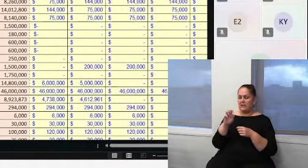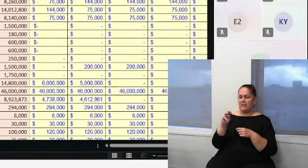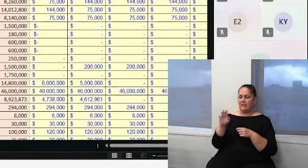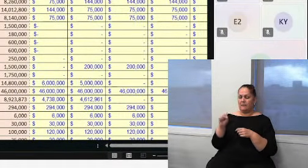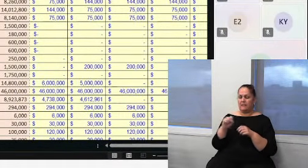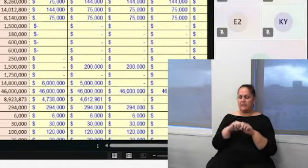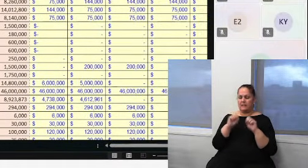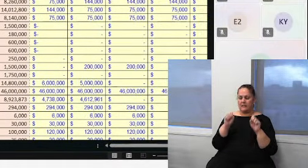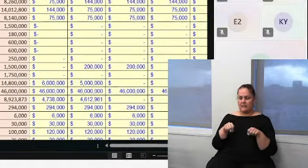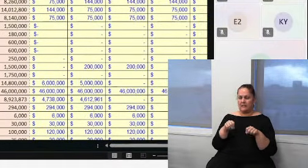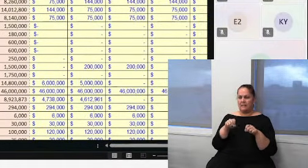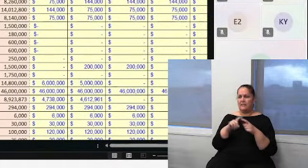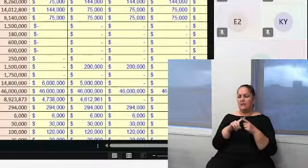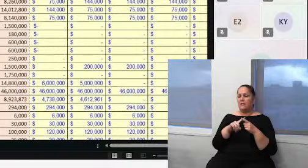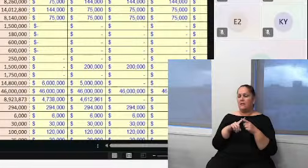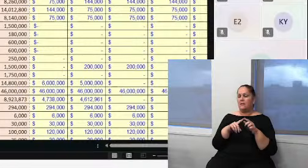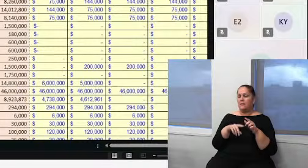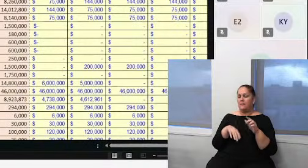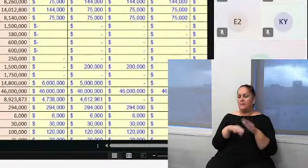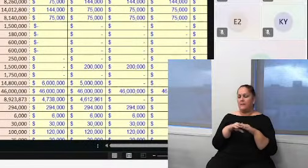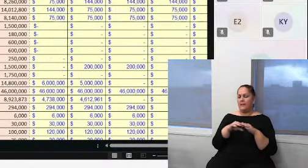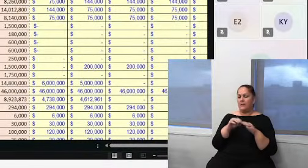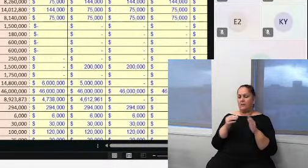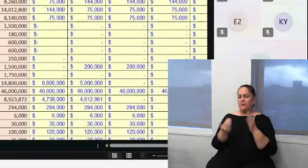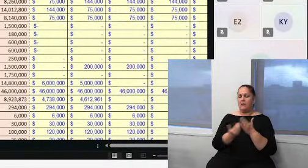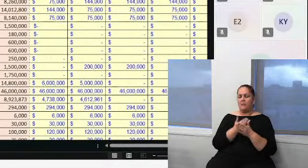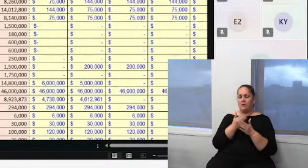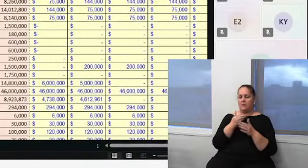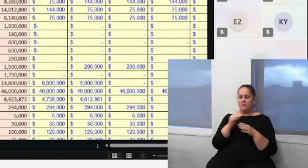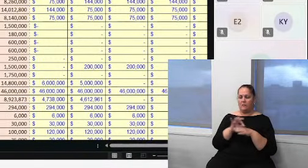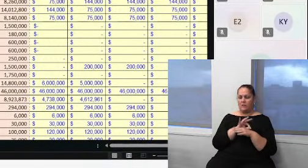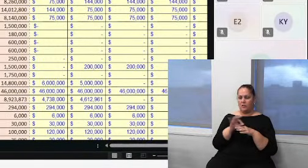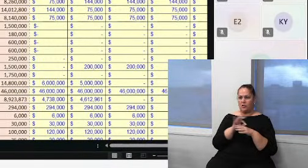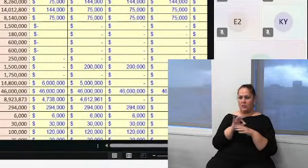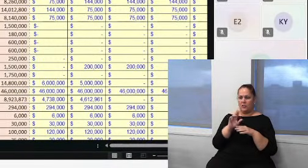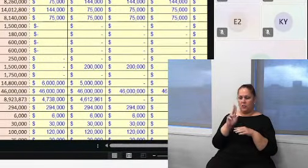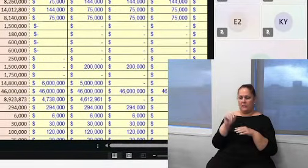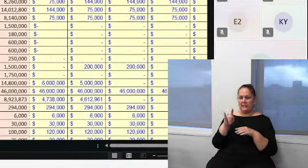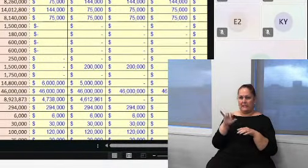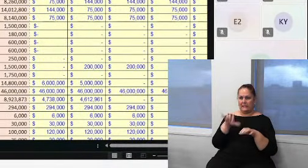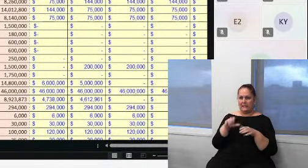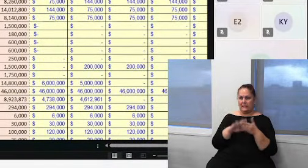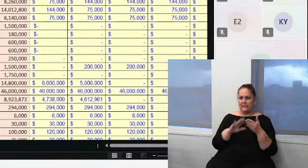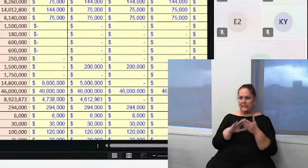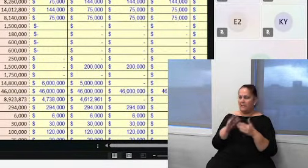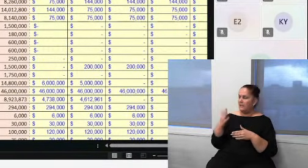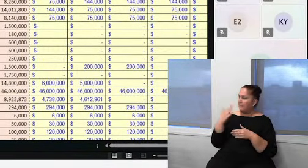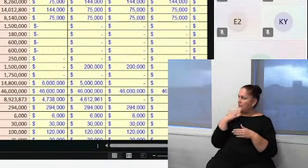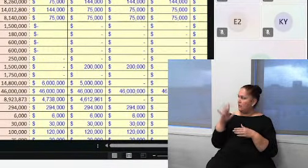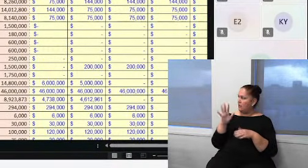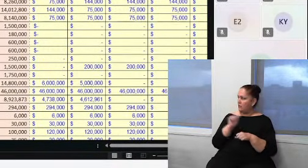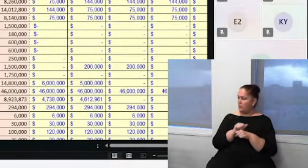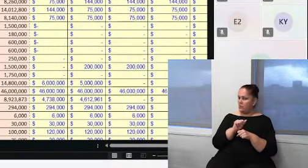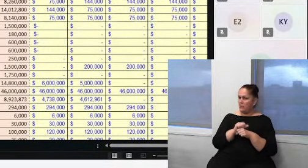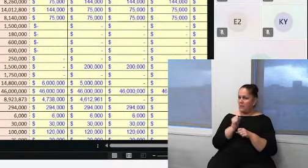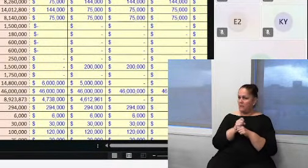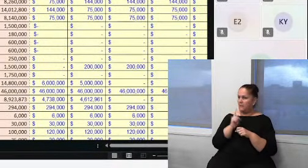in getting the EMS system and our SCADA system up to a modern functioning utility standards.